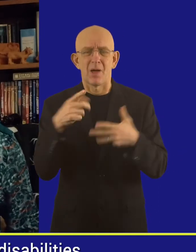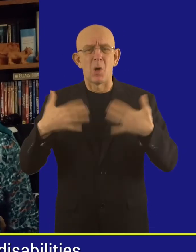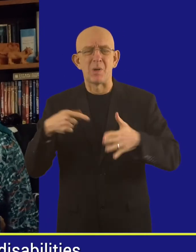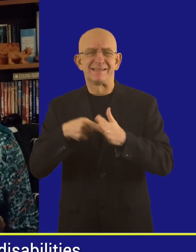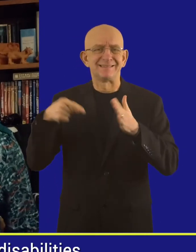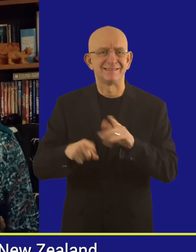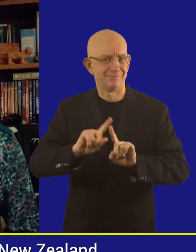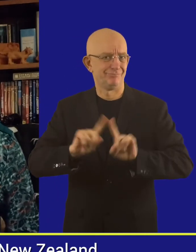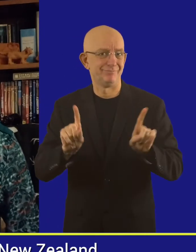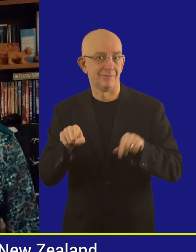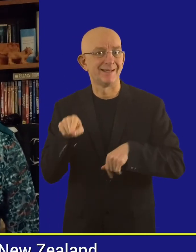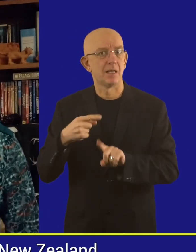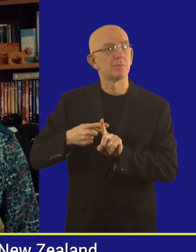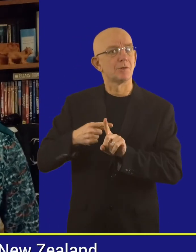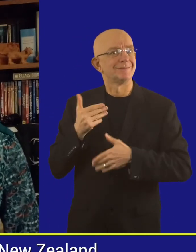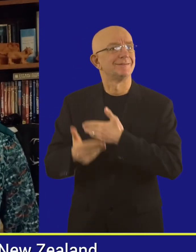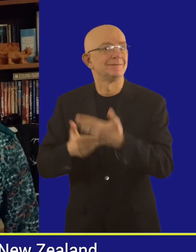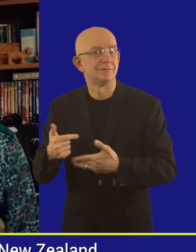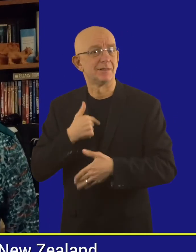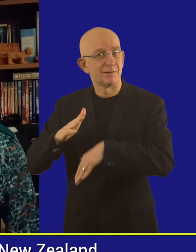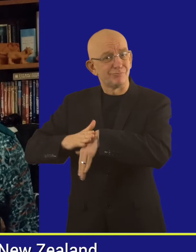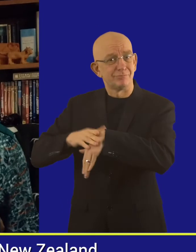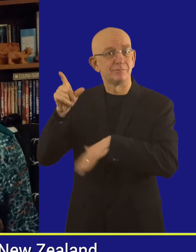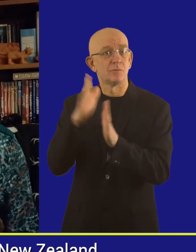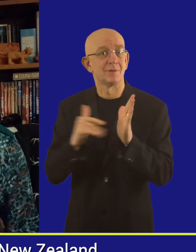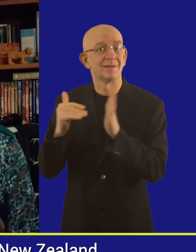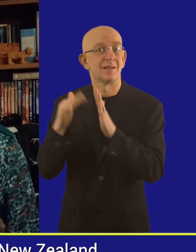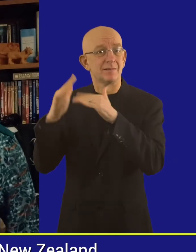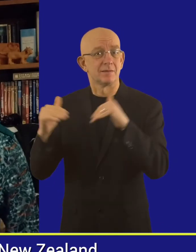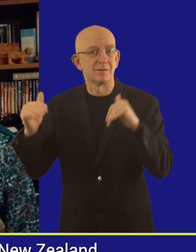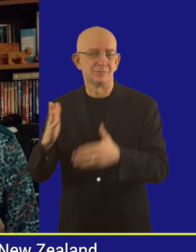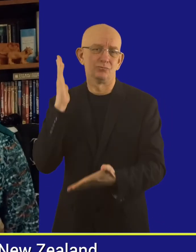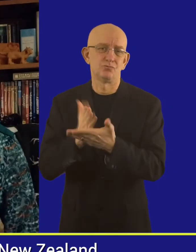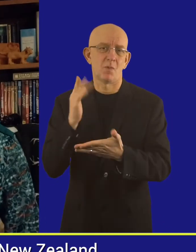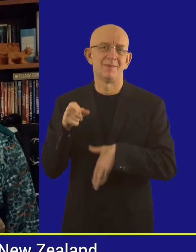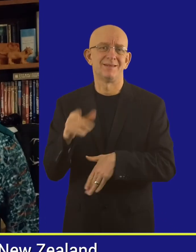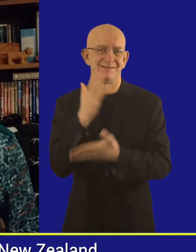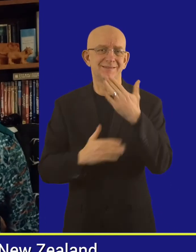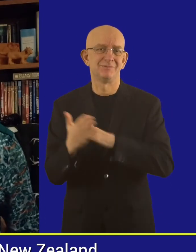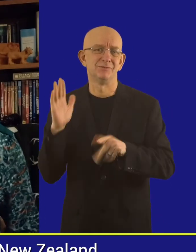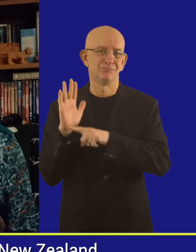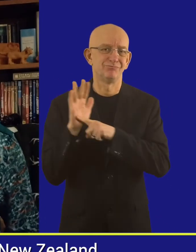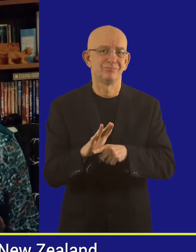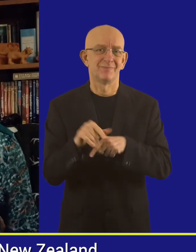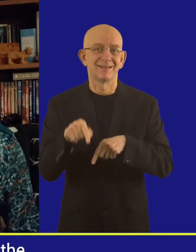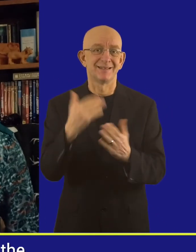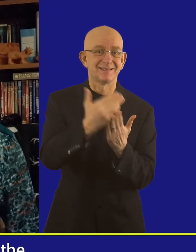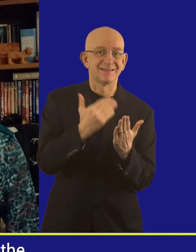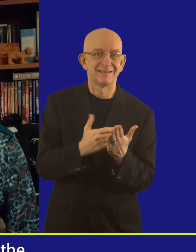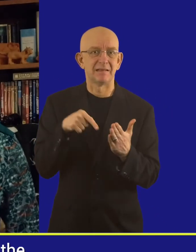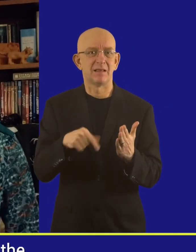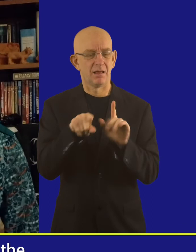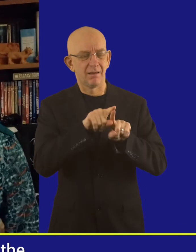health conditions. This is a positive step. I urge the New Zealand government to end the disability discrimination